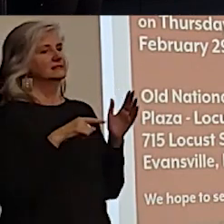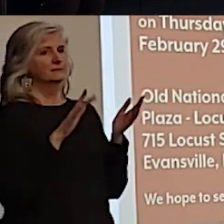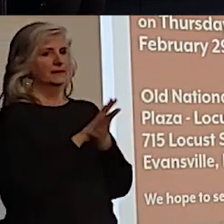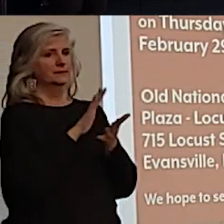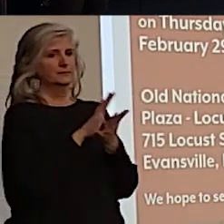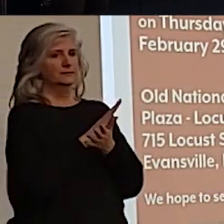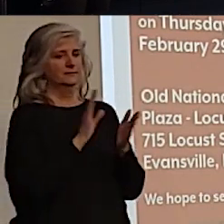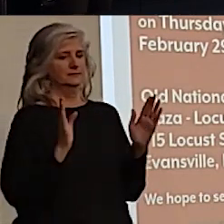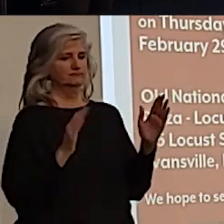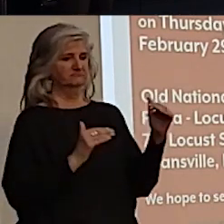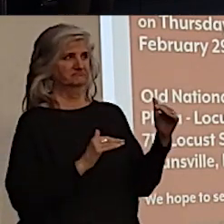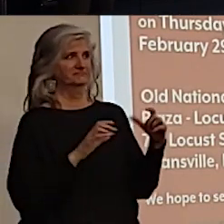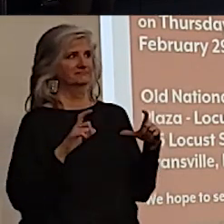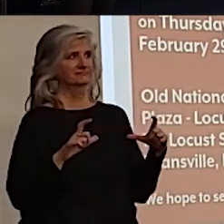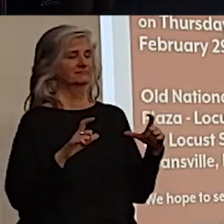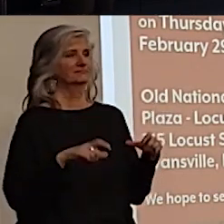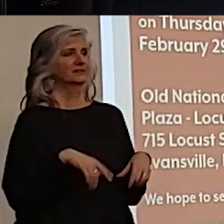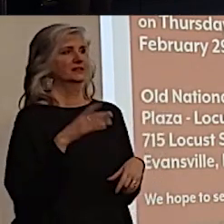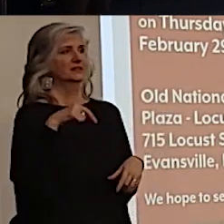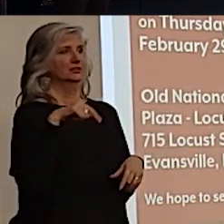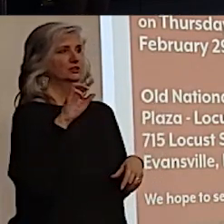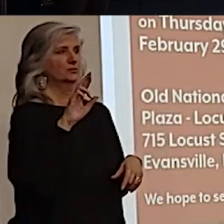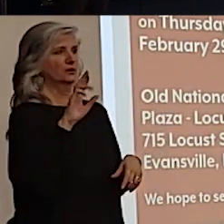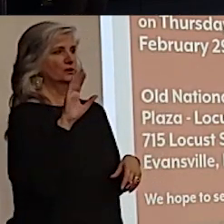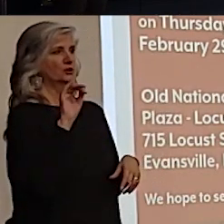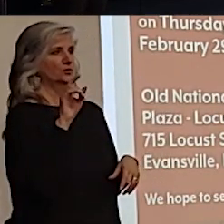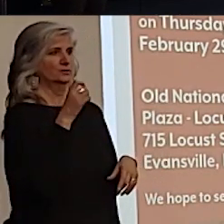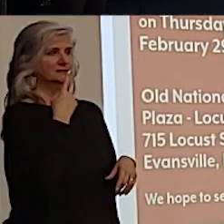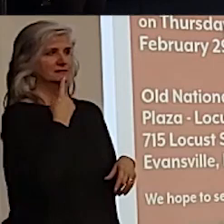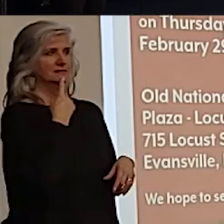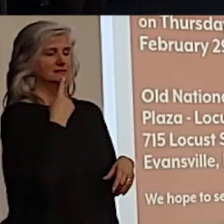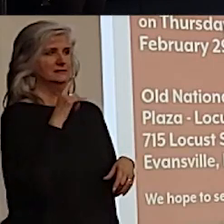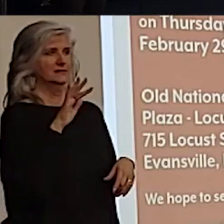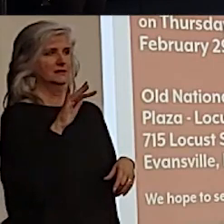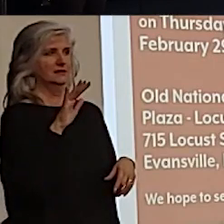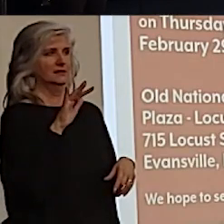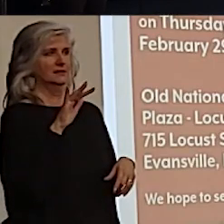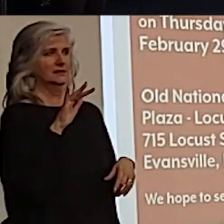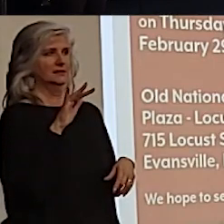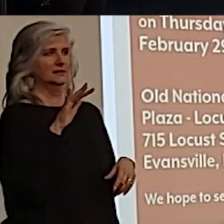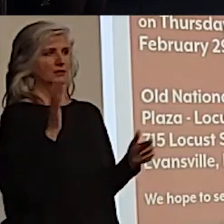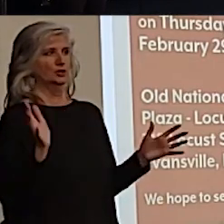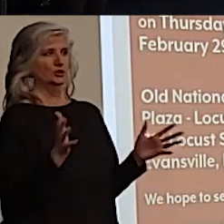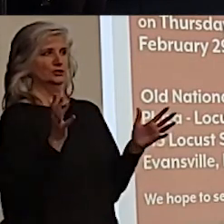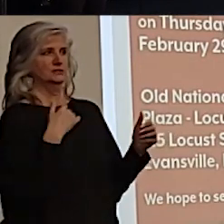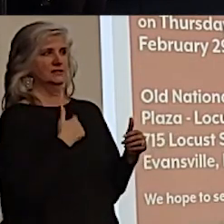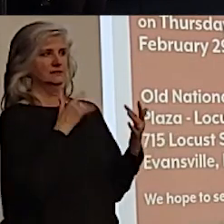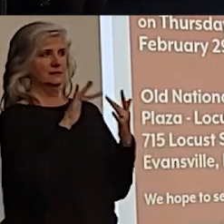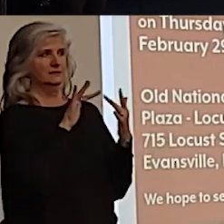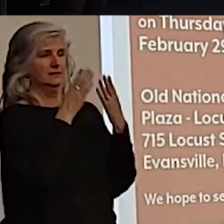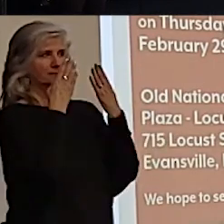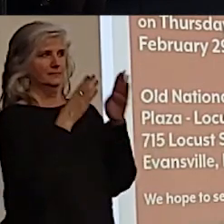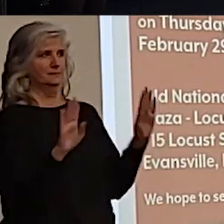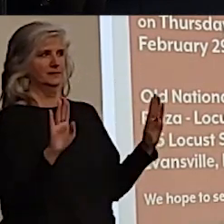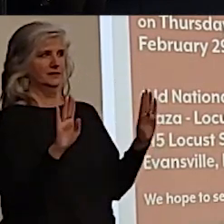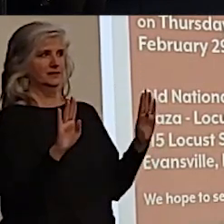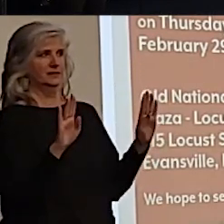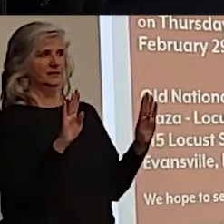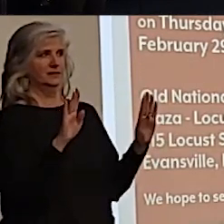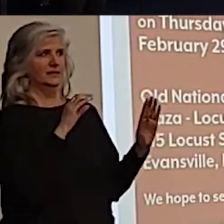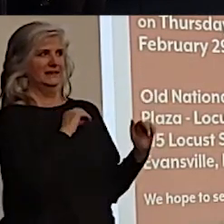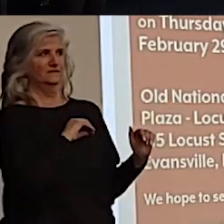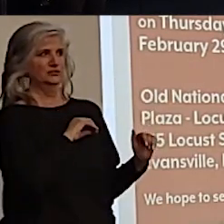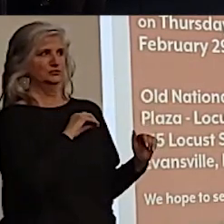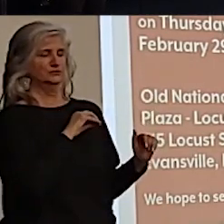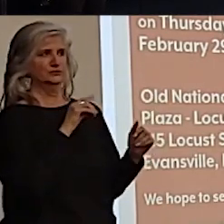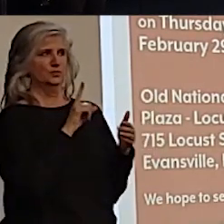handout, the QR code that says urges us to contact our public officials, what